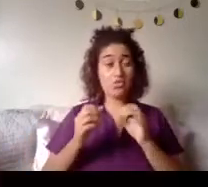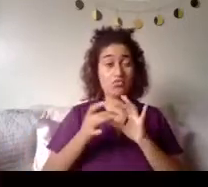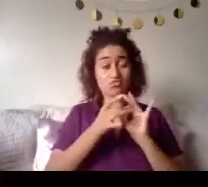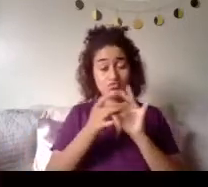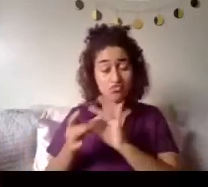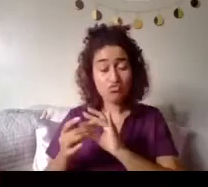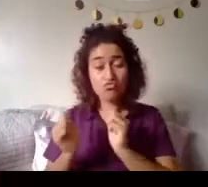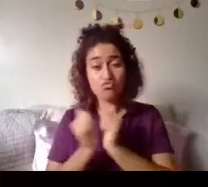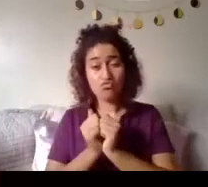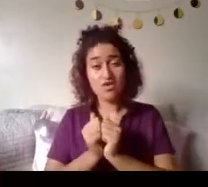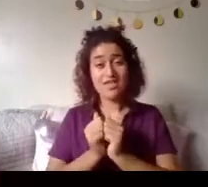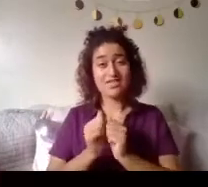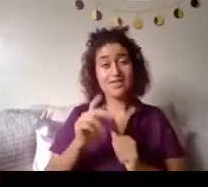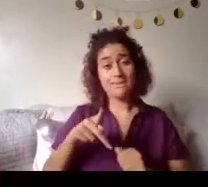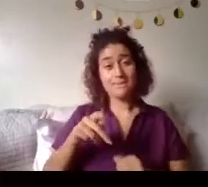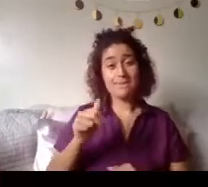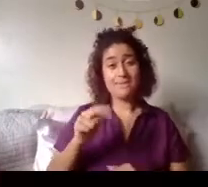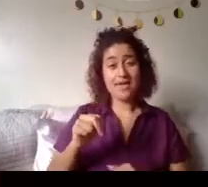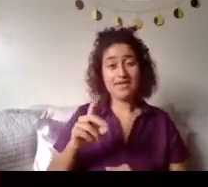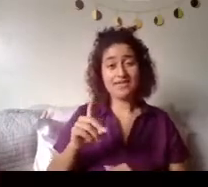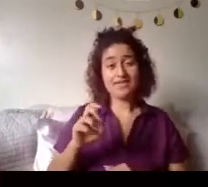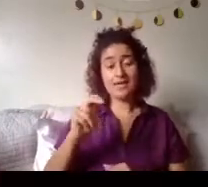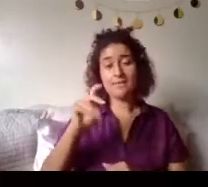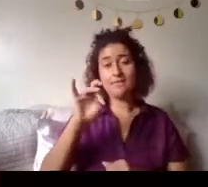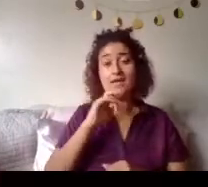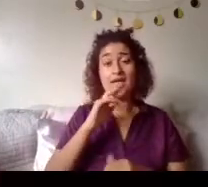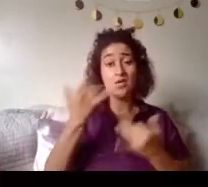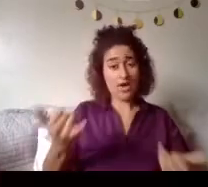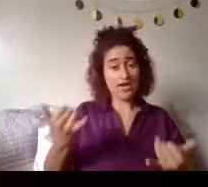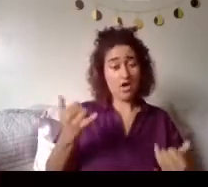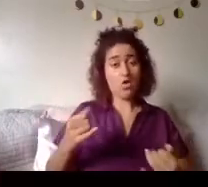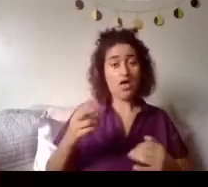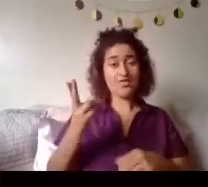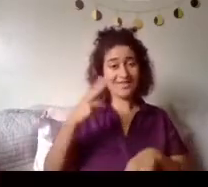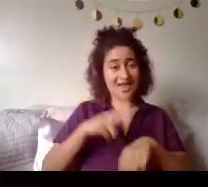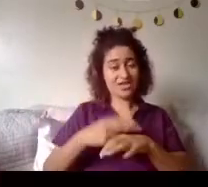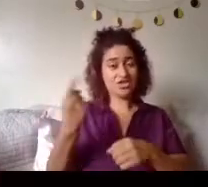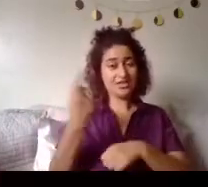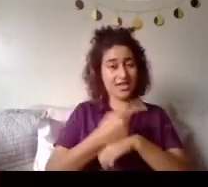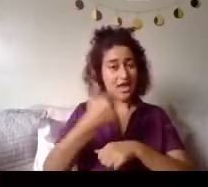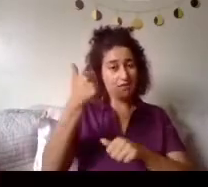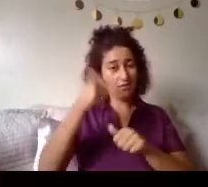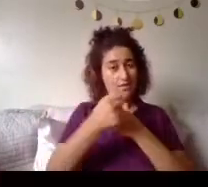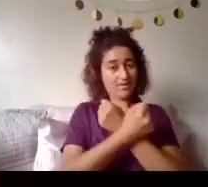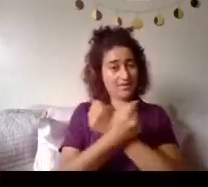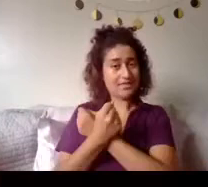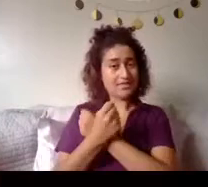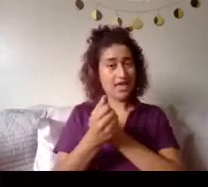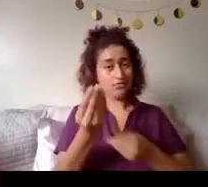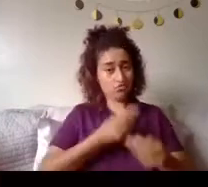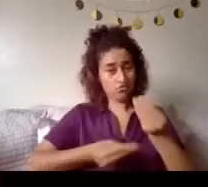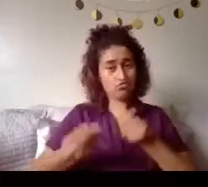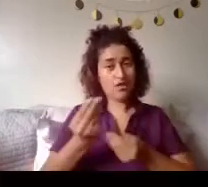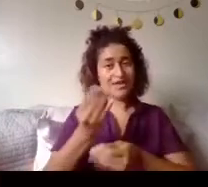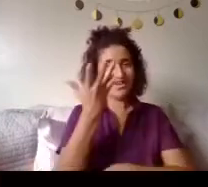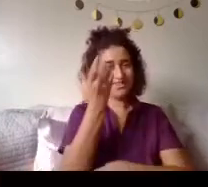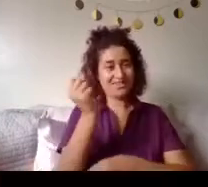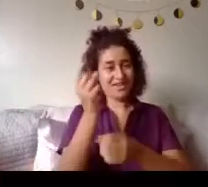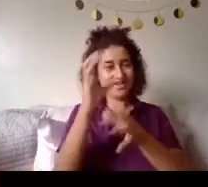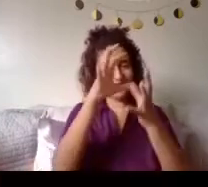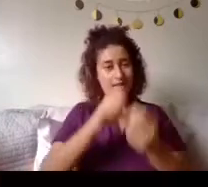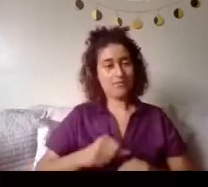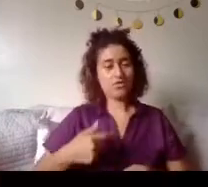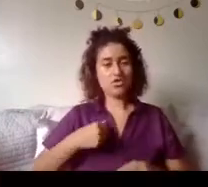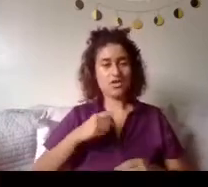the International Day for the Remembrance of the Slave Trade and its abolition, that is the continuity of the Haitian